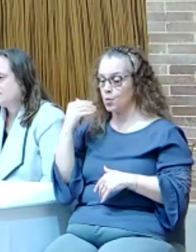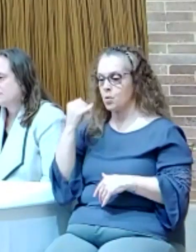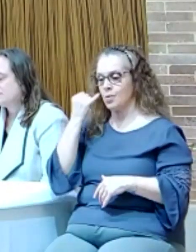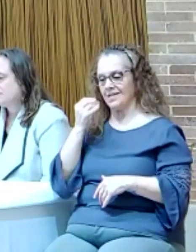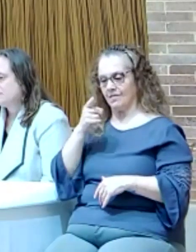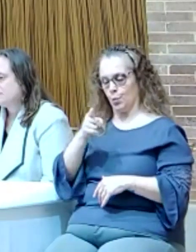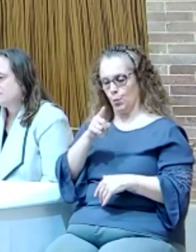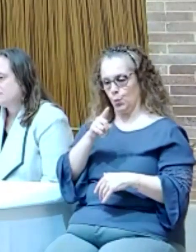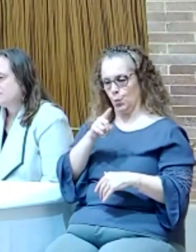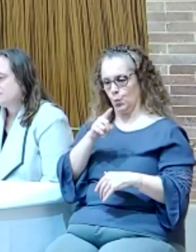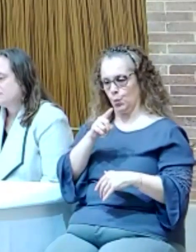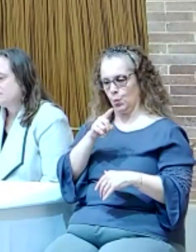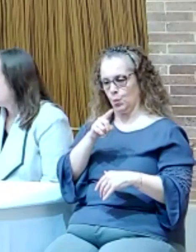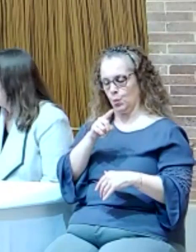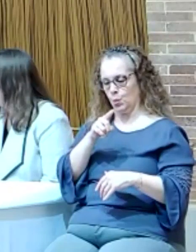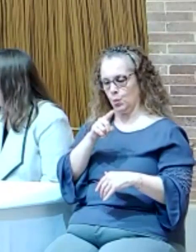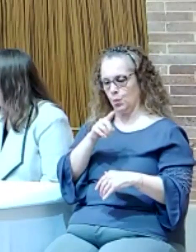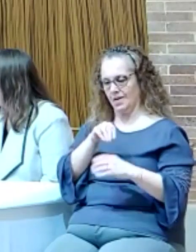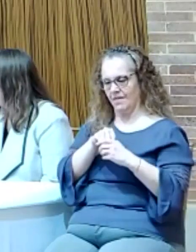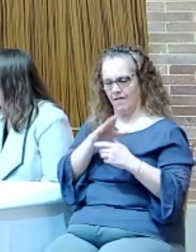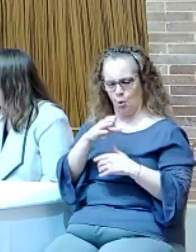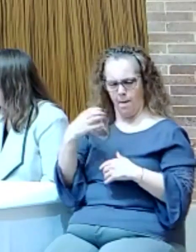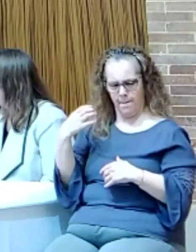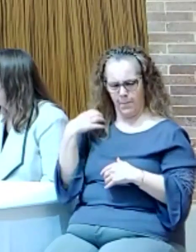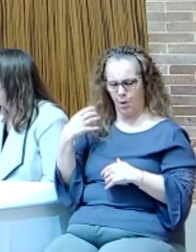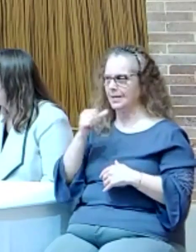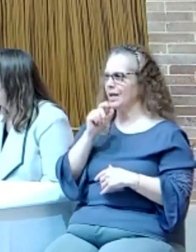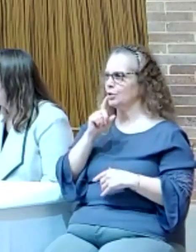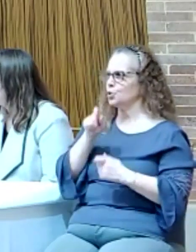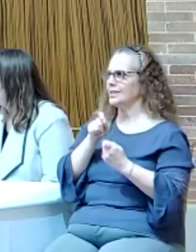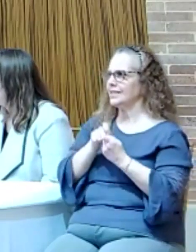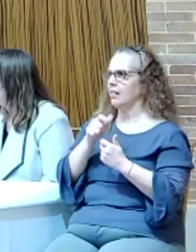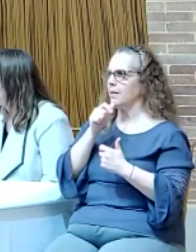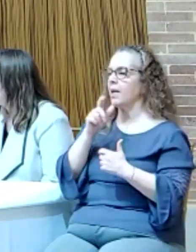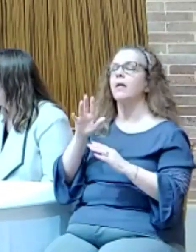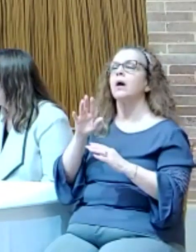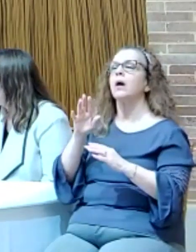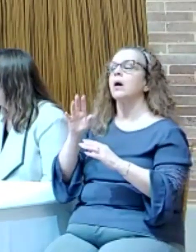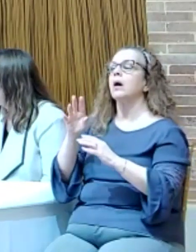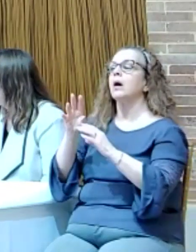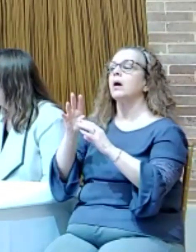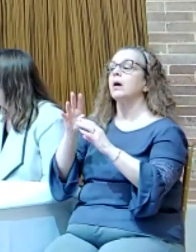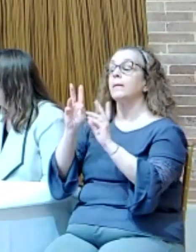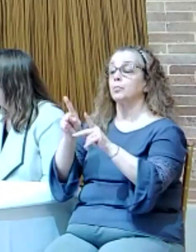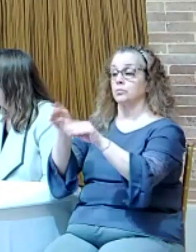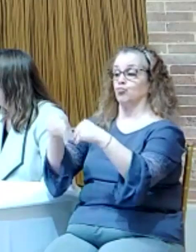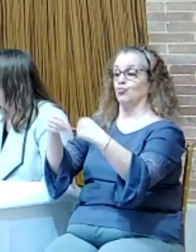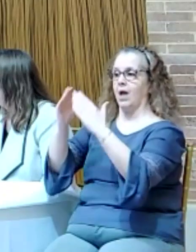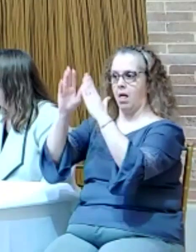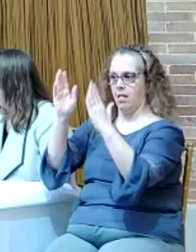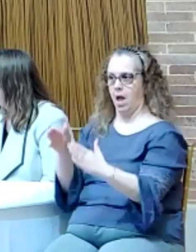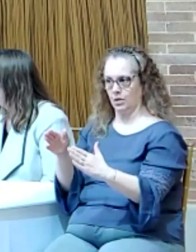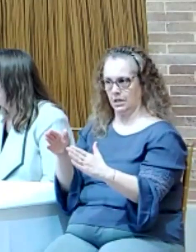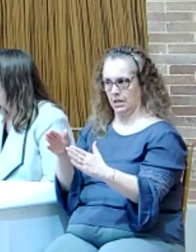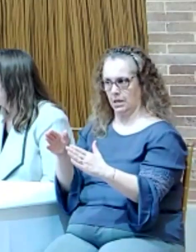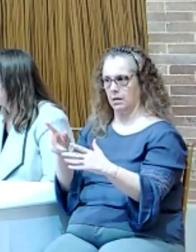um you know if your CL your I guess your boss I'm not sure how what the the right wording is but if the housing provider that's hired you to to um to assist in selling